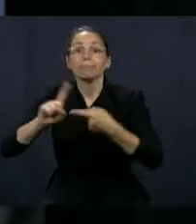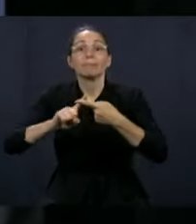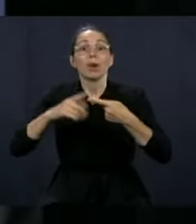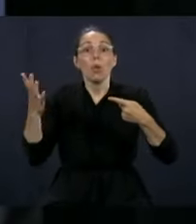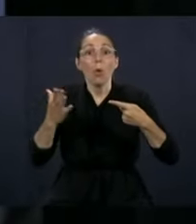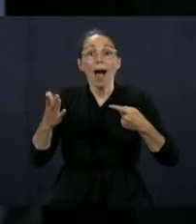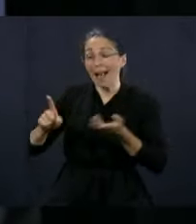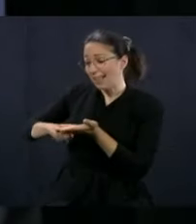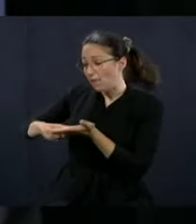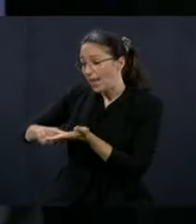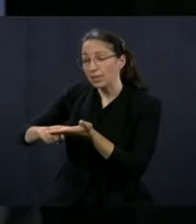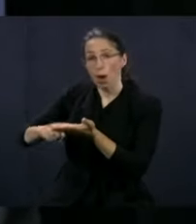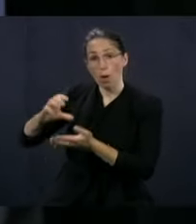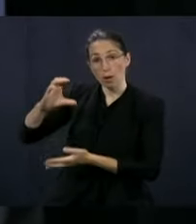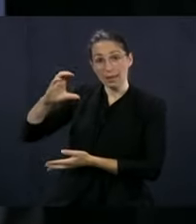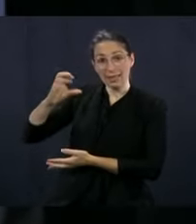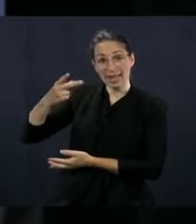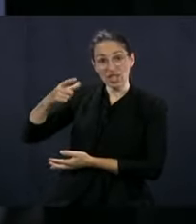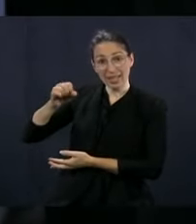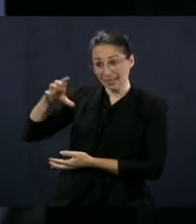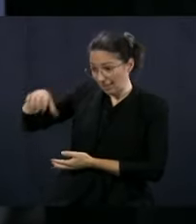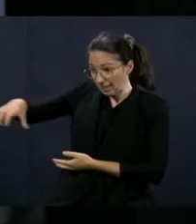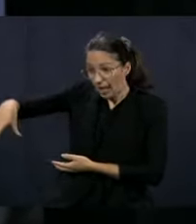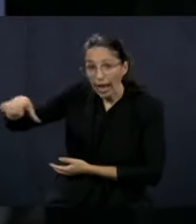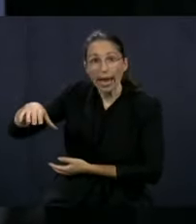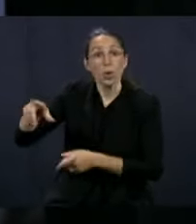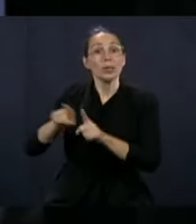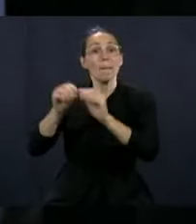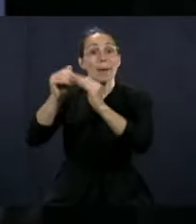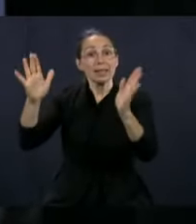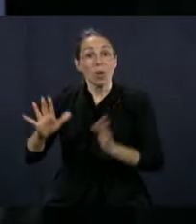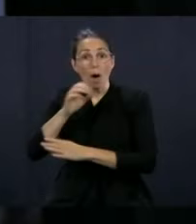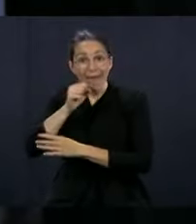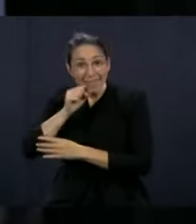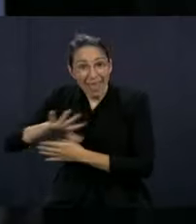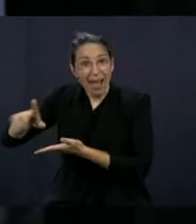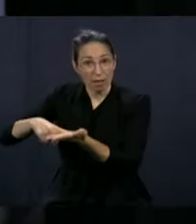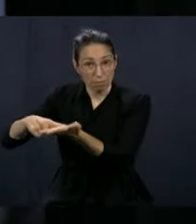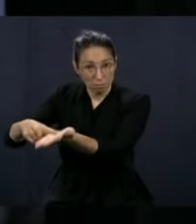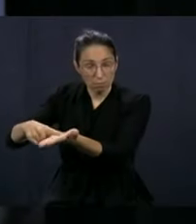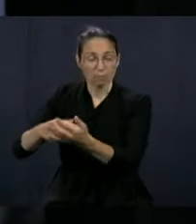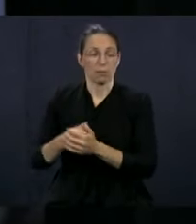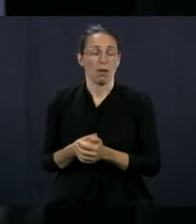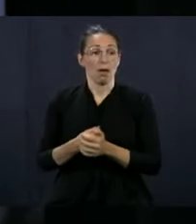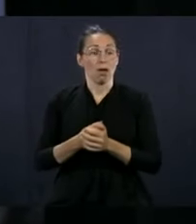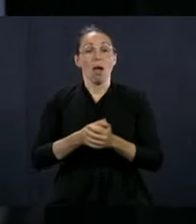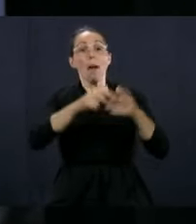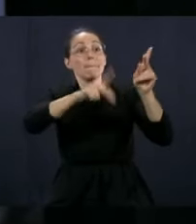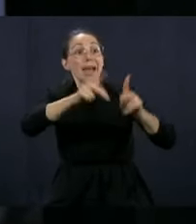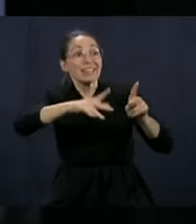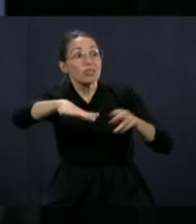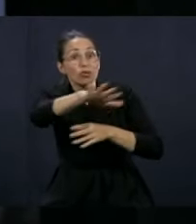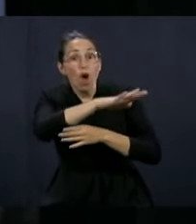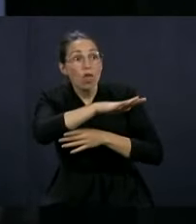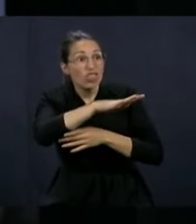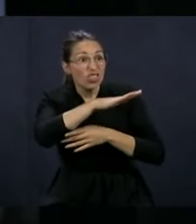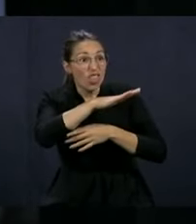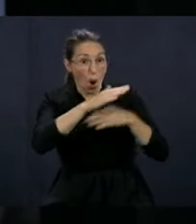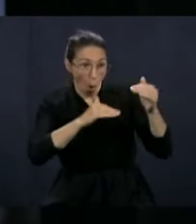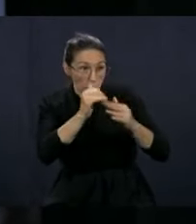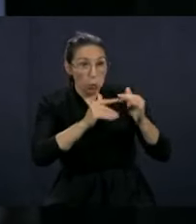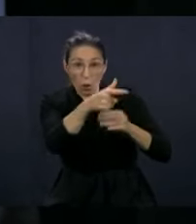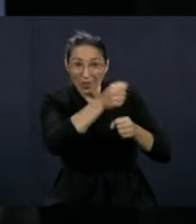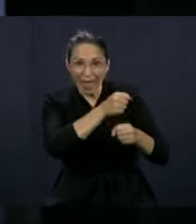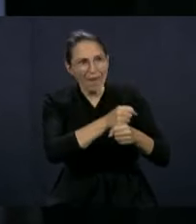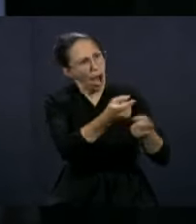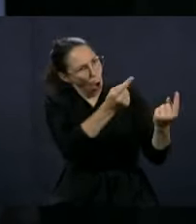first, that we renovate our CHSLDs, our homes for the elderly, that we send people back to work, people